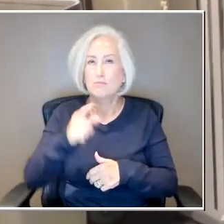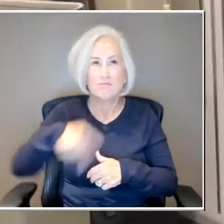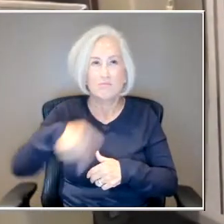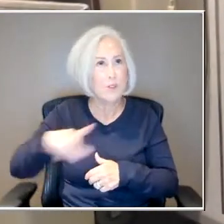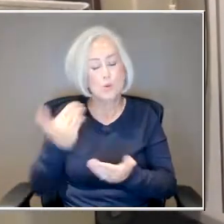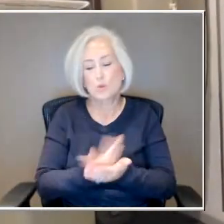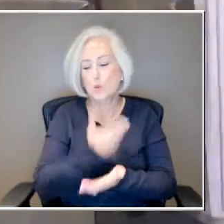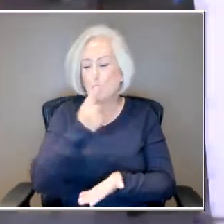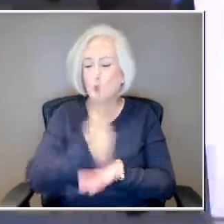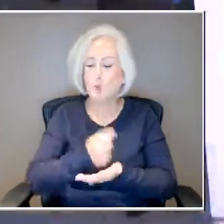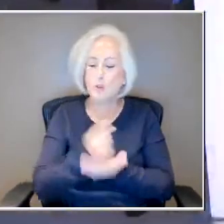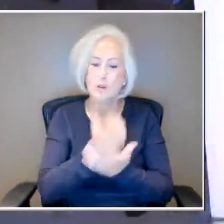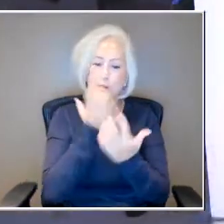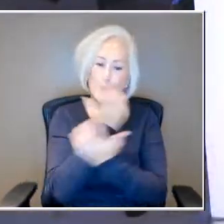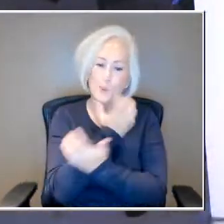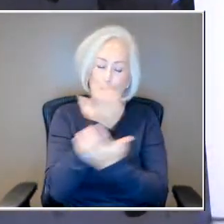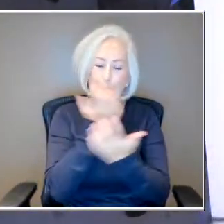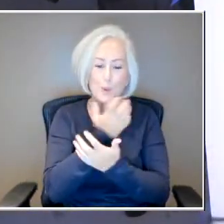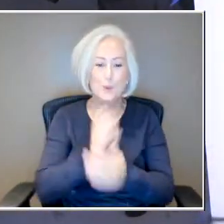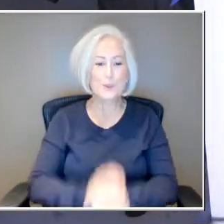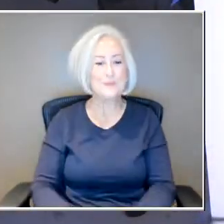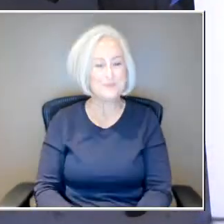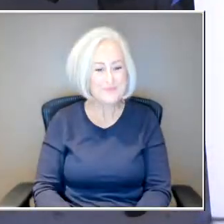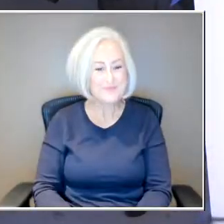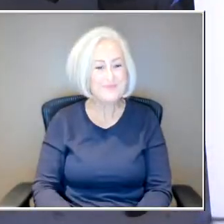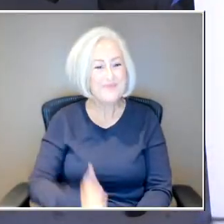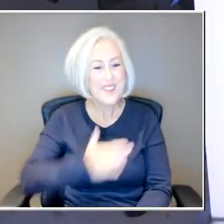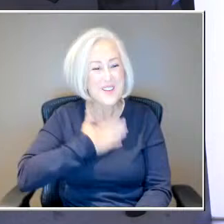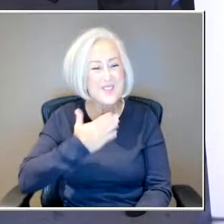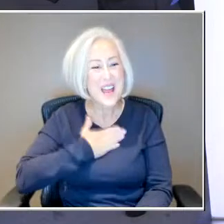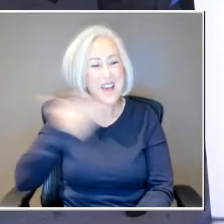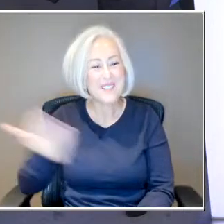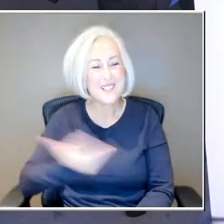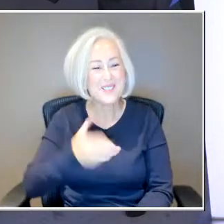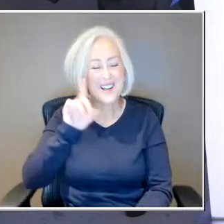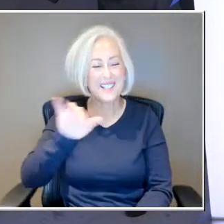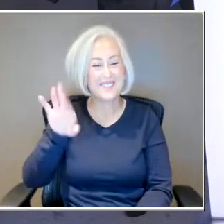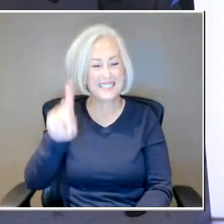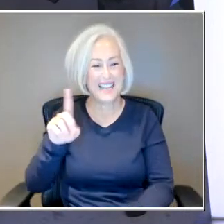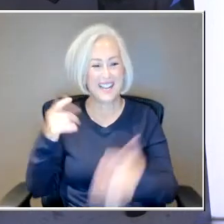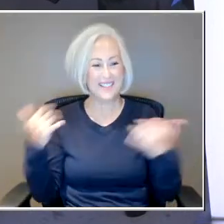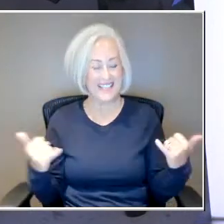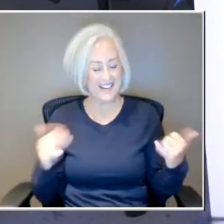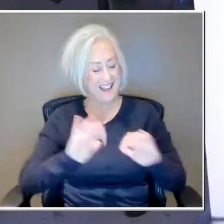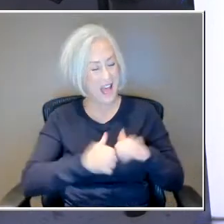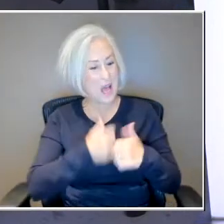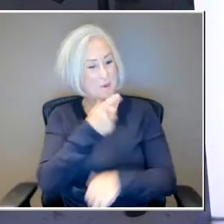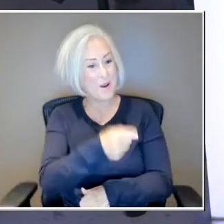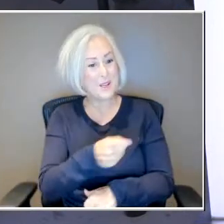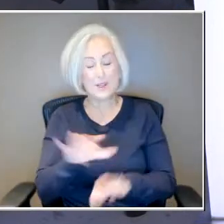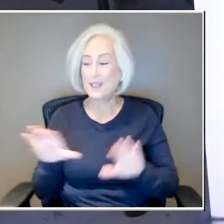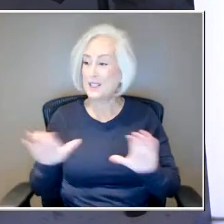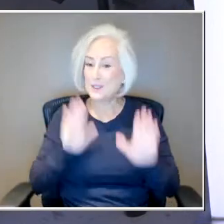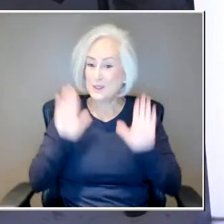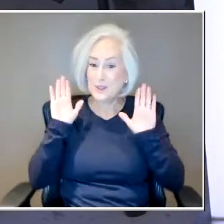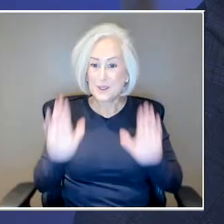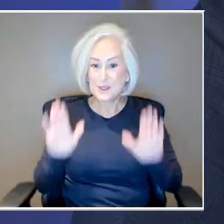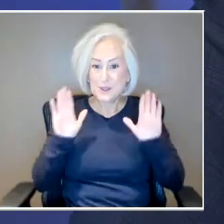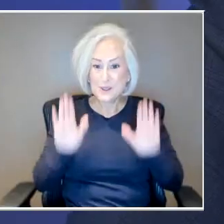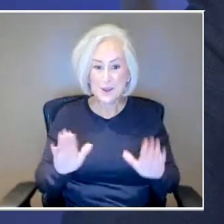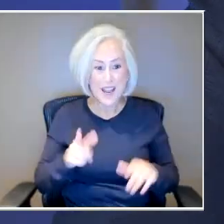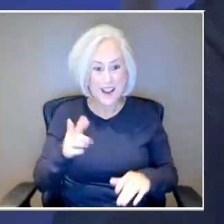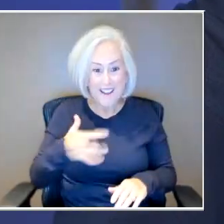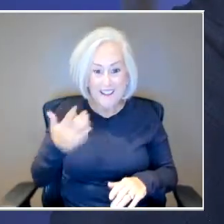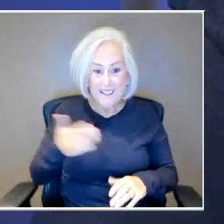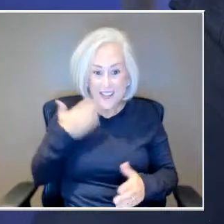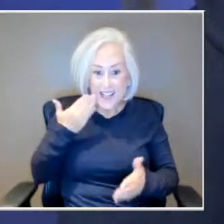And we are so glad to welcome David to our studio today. How are you? I'm doing great. You're doing great? You're feeling good? I